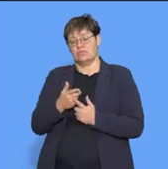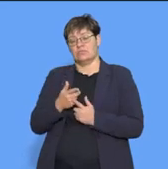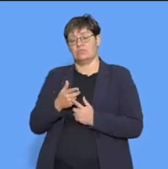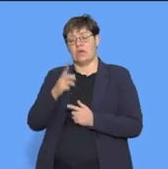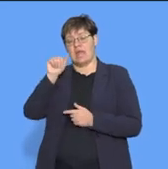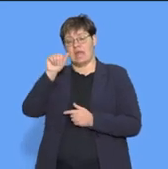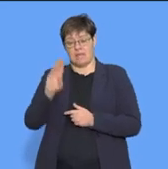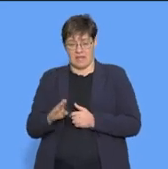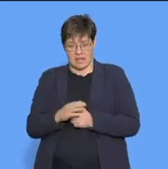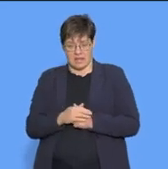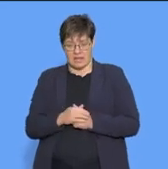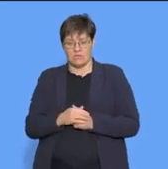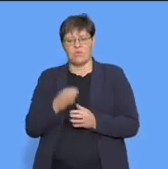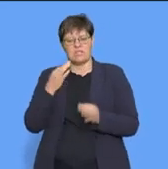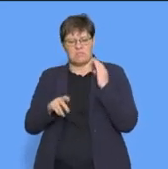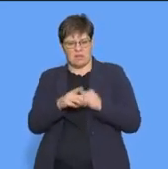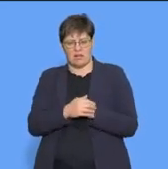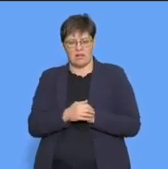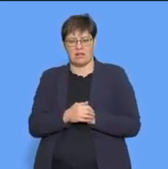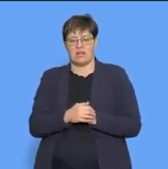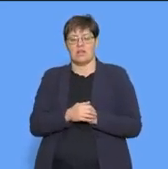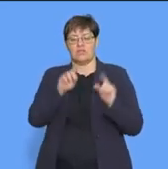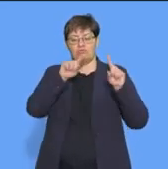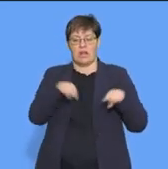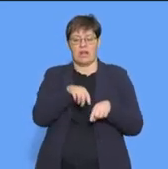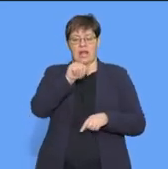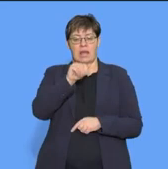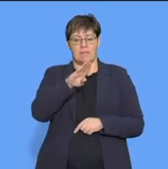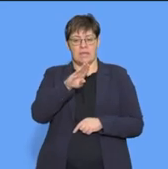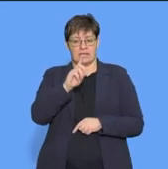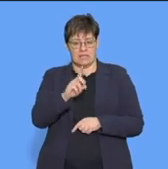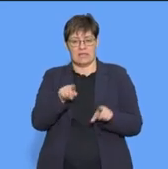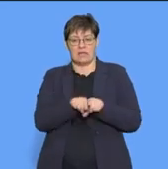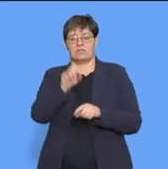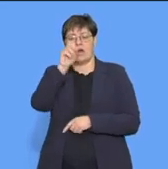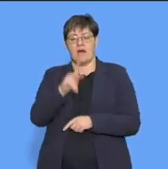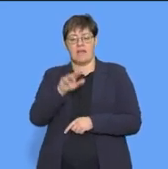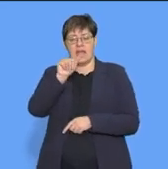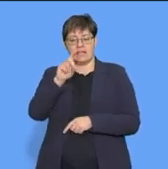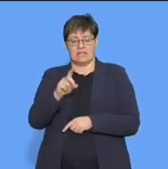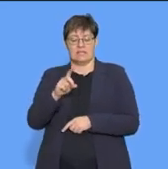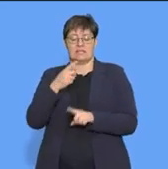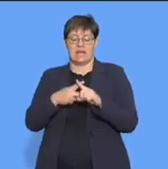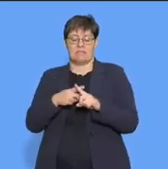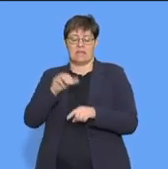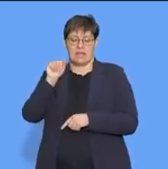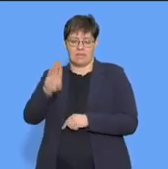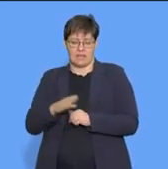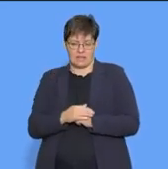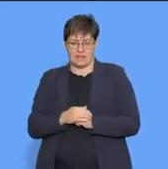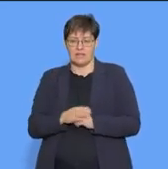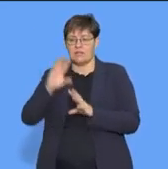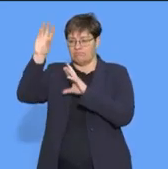area. Because it's a non-right angle triangle, we use our simple formula. So triangle AB is equal to half AD times AB, and we're going